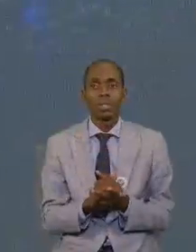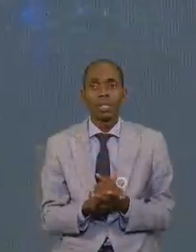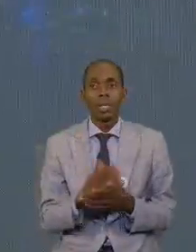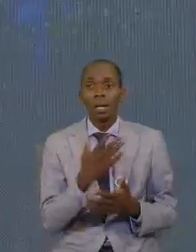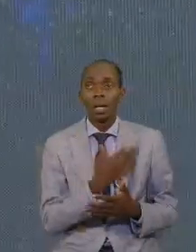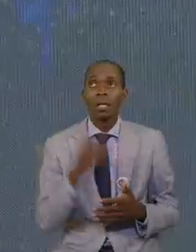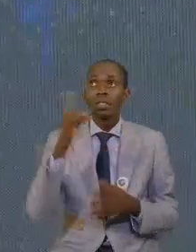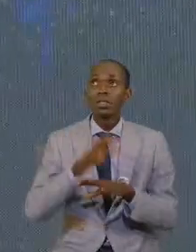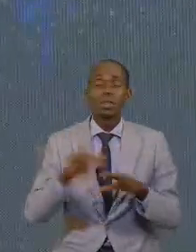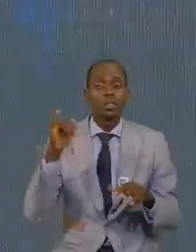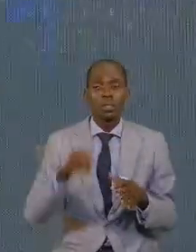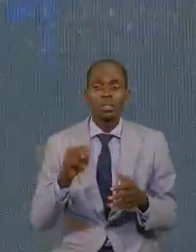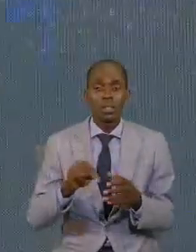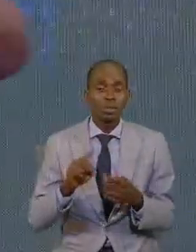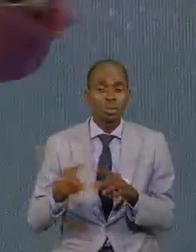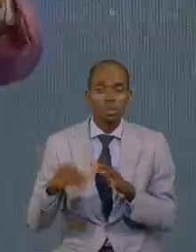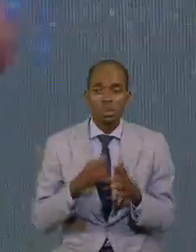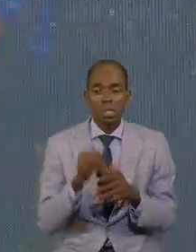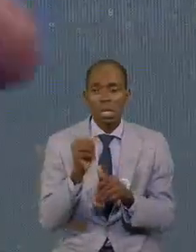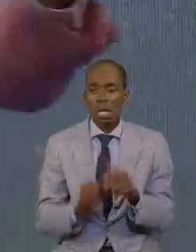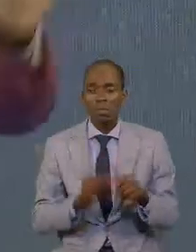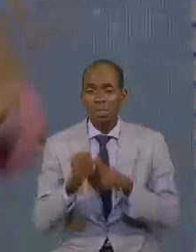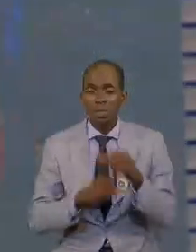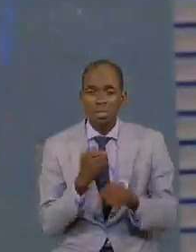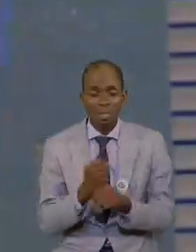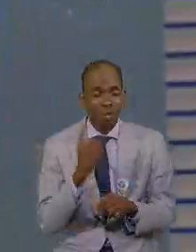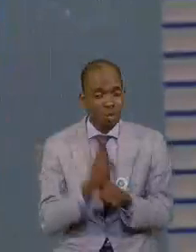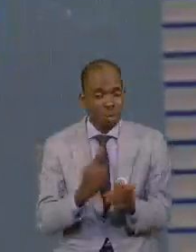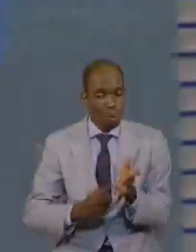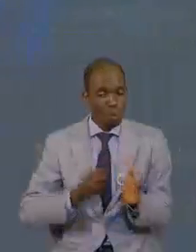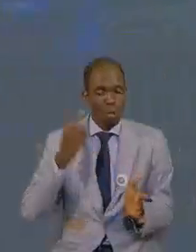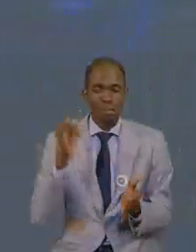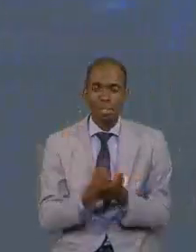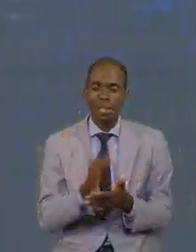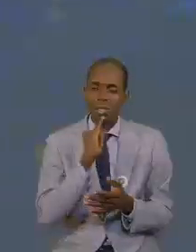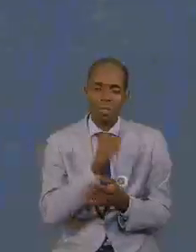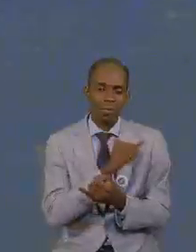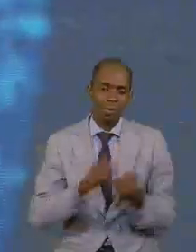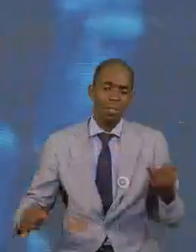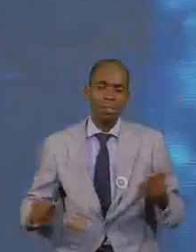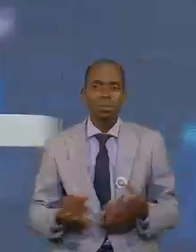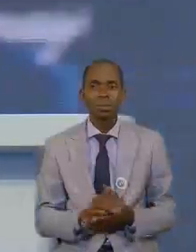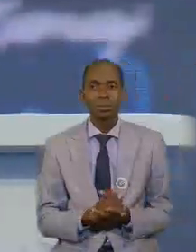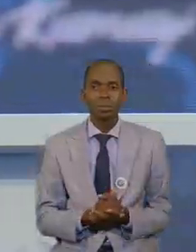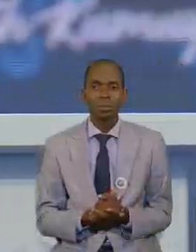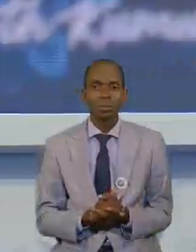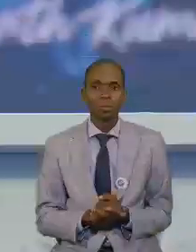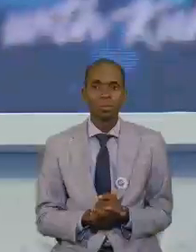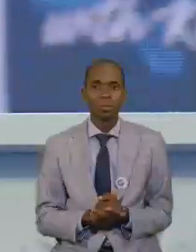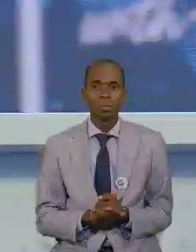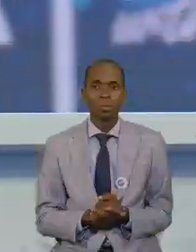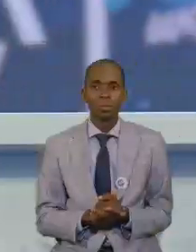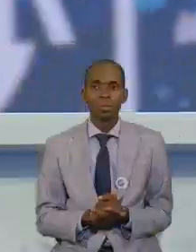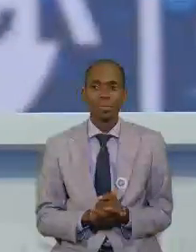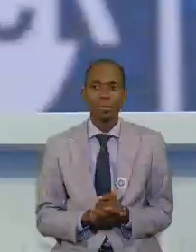year, every year, every year. Once he did it, final. It